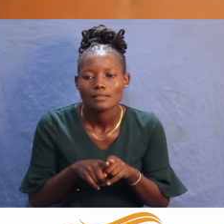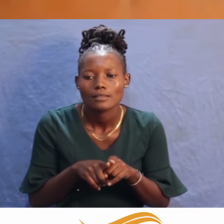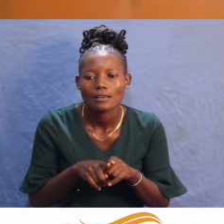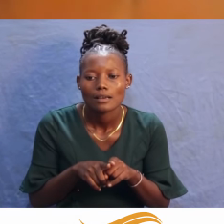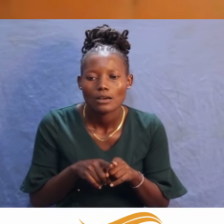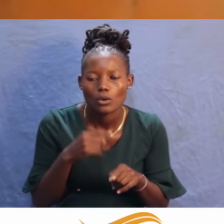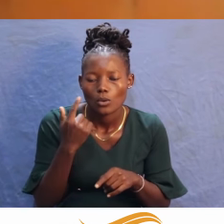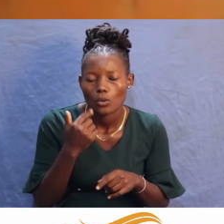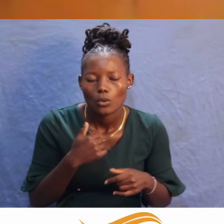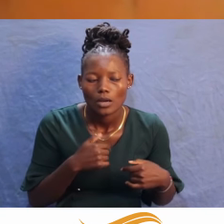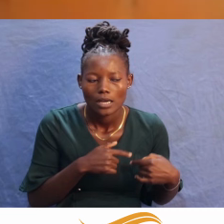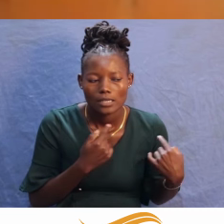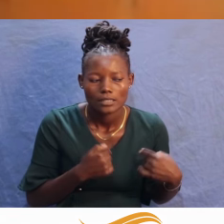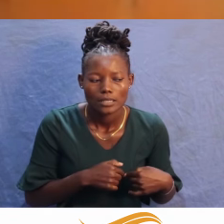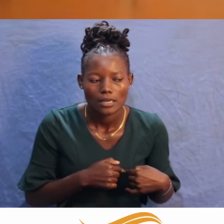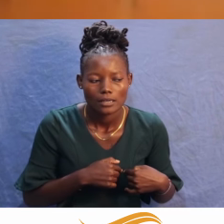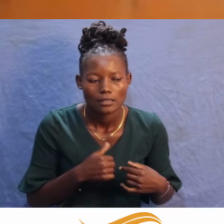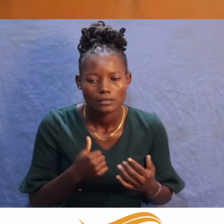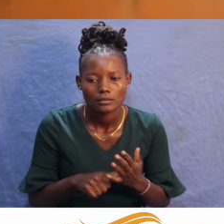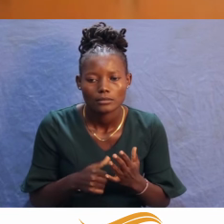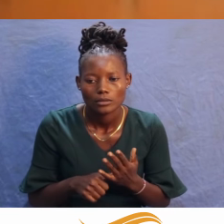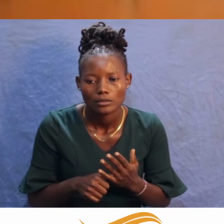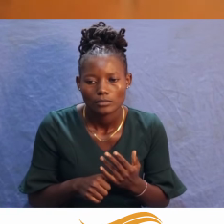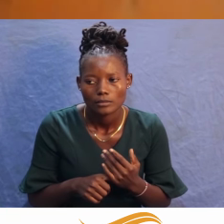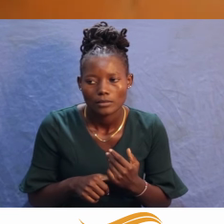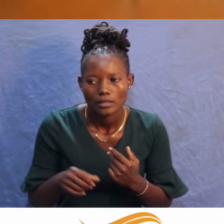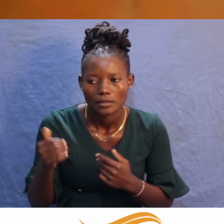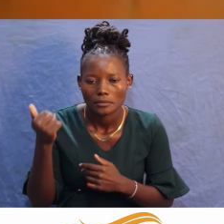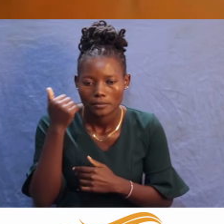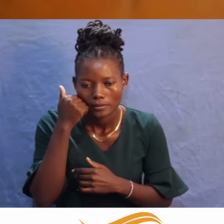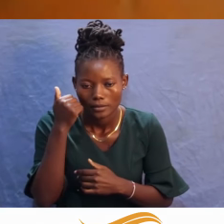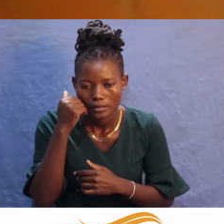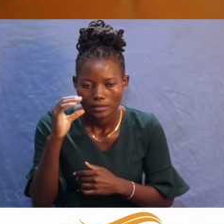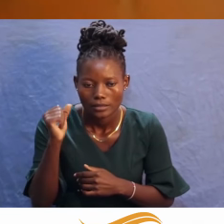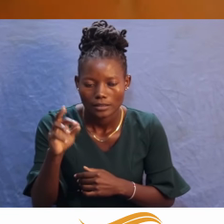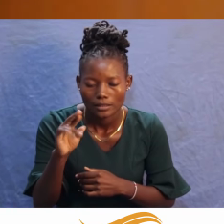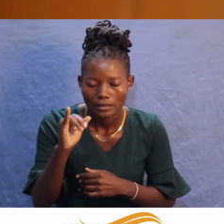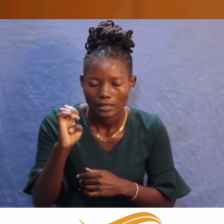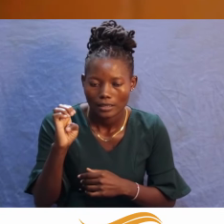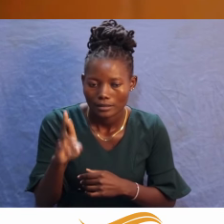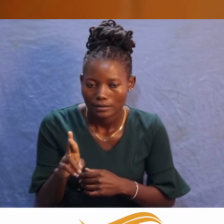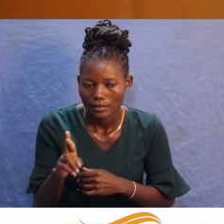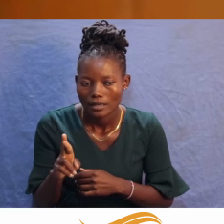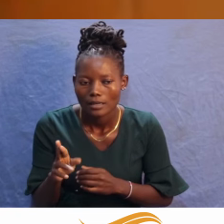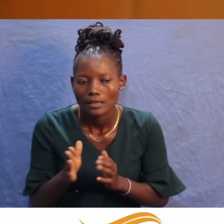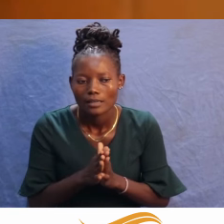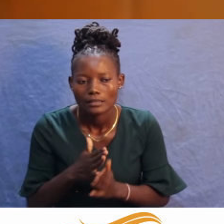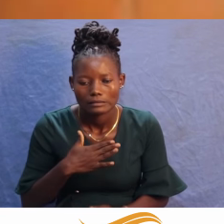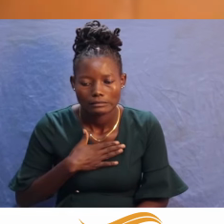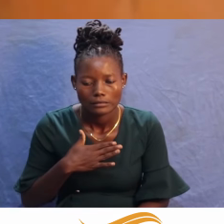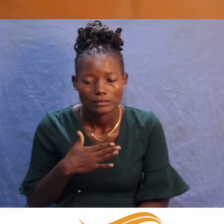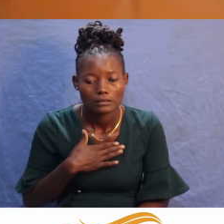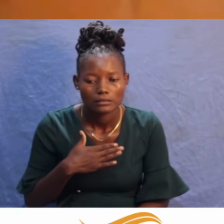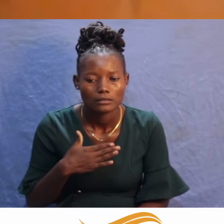heart defect, I would probably seek a cardiologist, or I had a symptom of chest pain